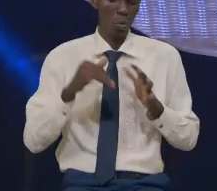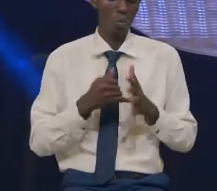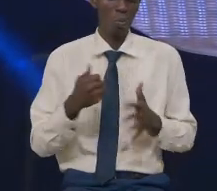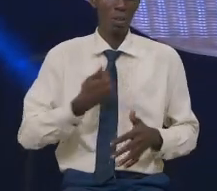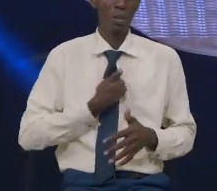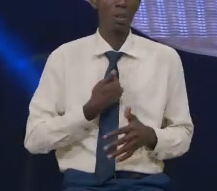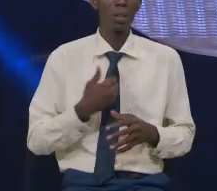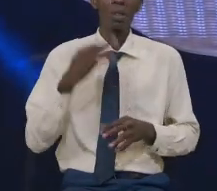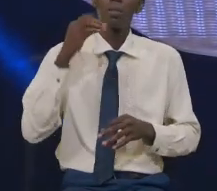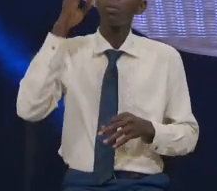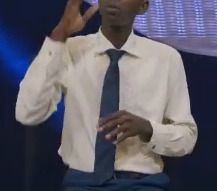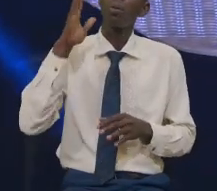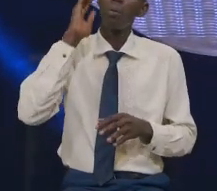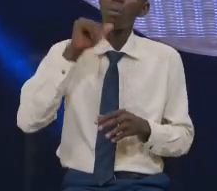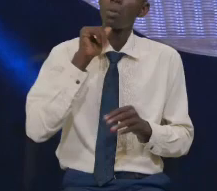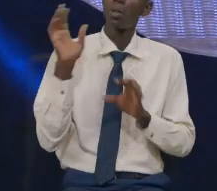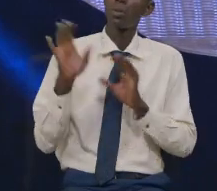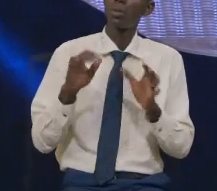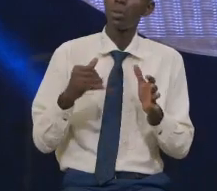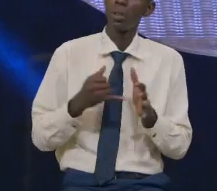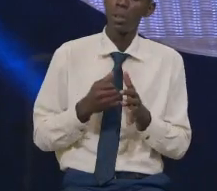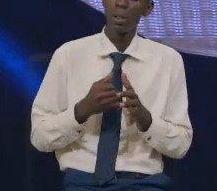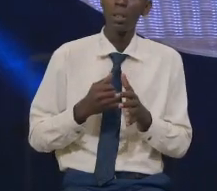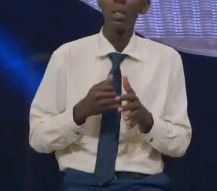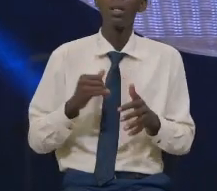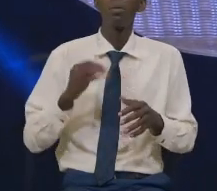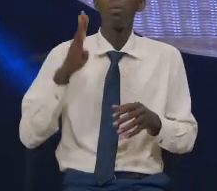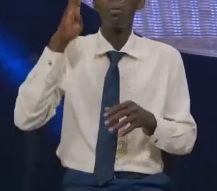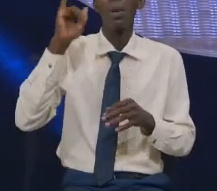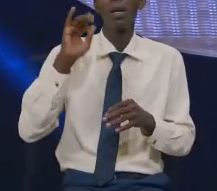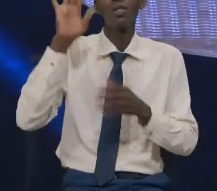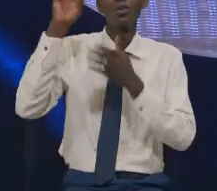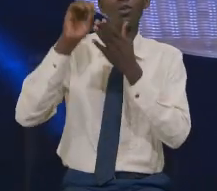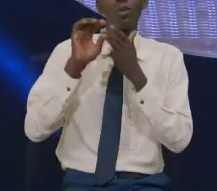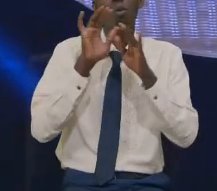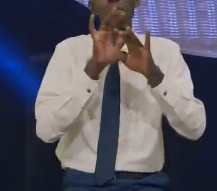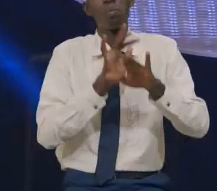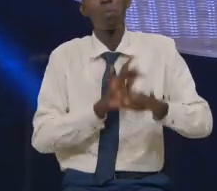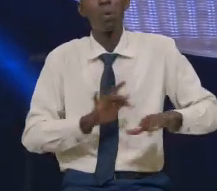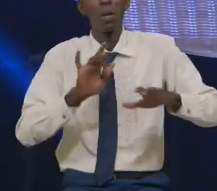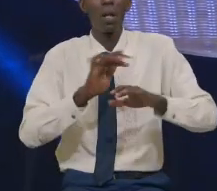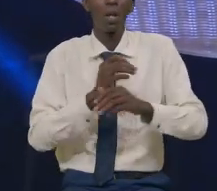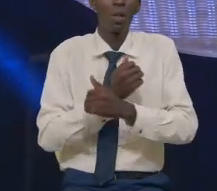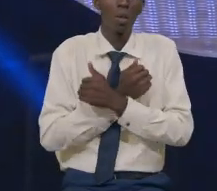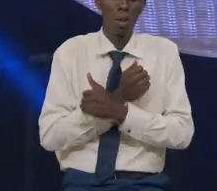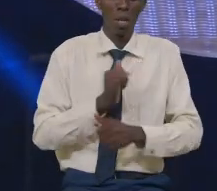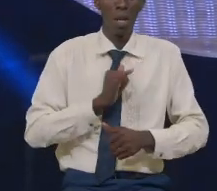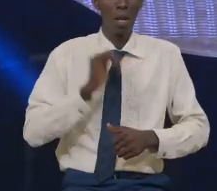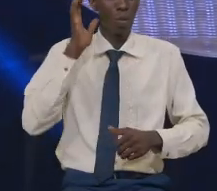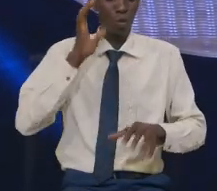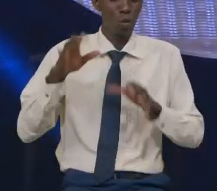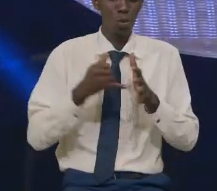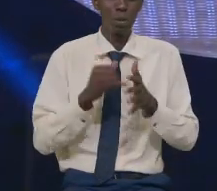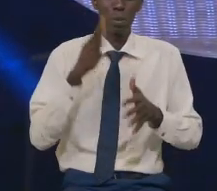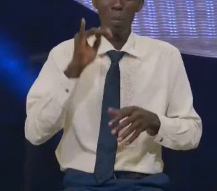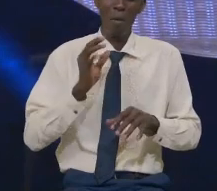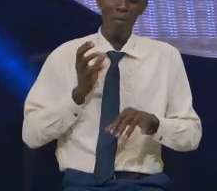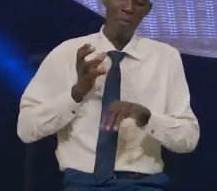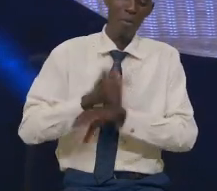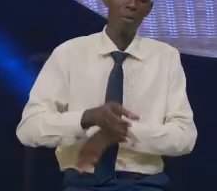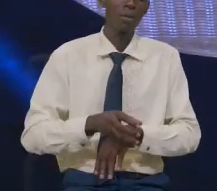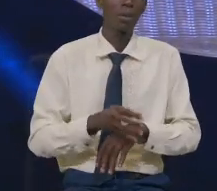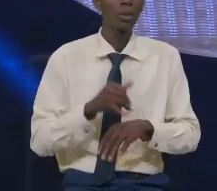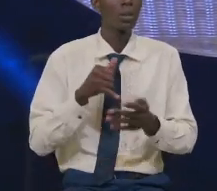he doesn't do it by compassion and mercy and love, I'll do it by force. It